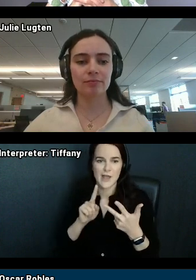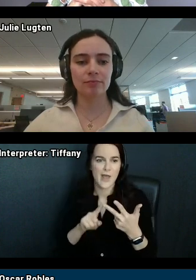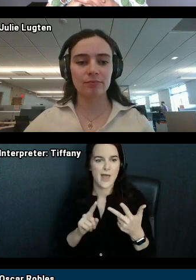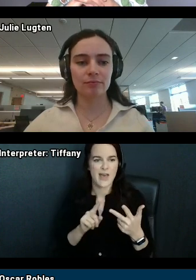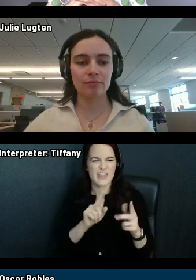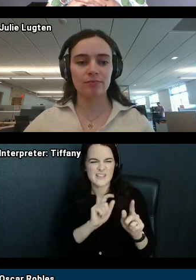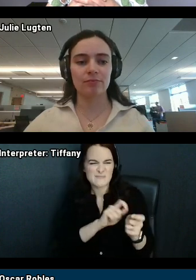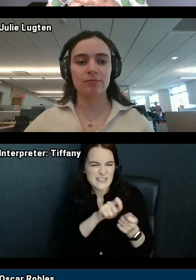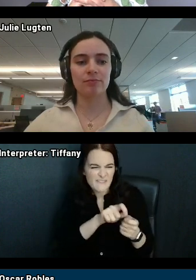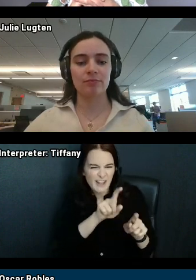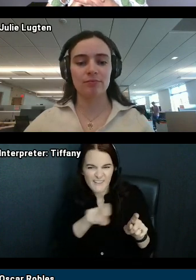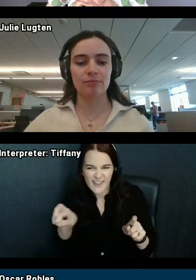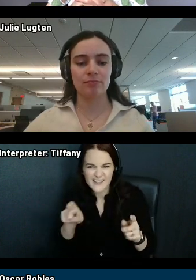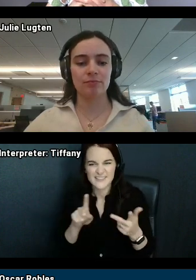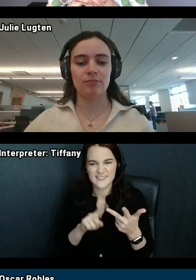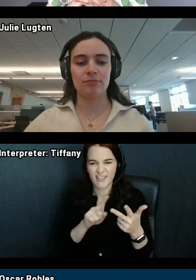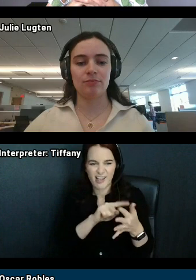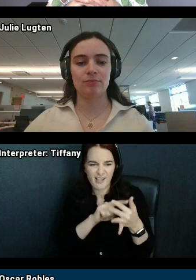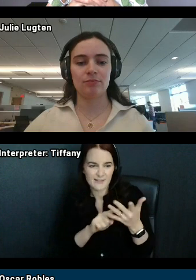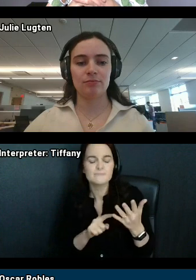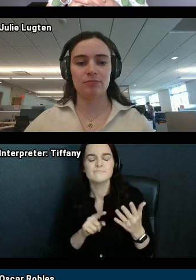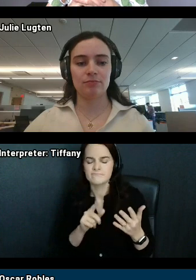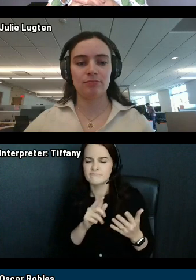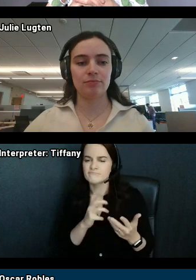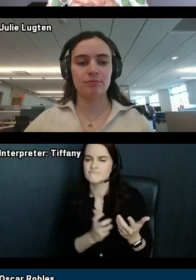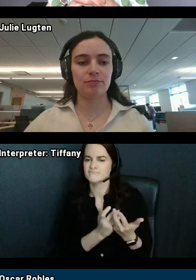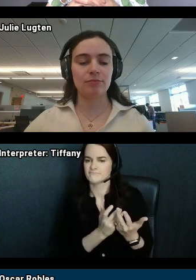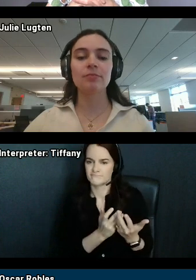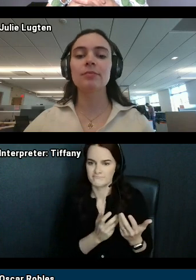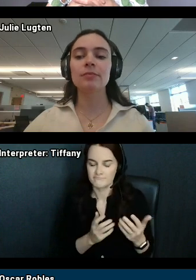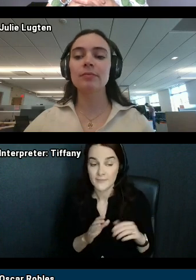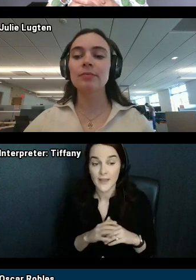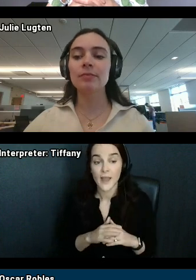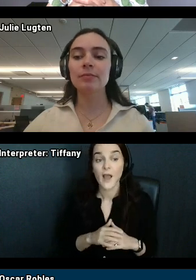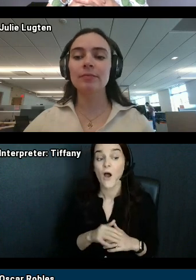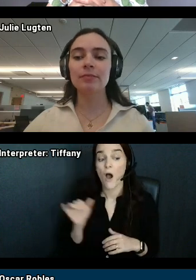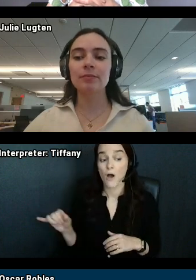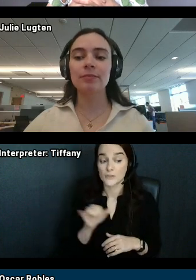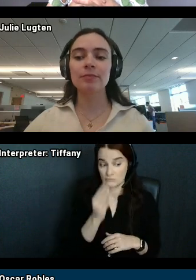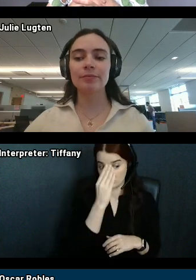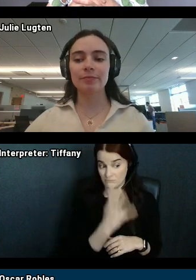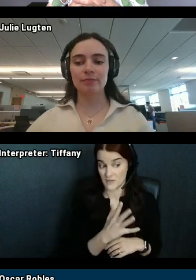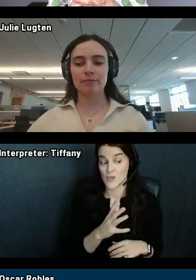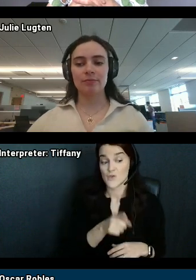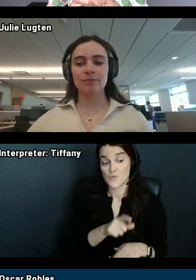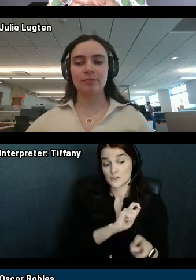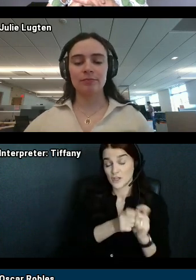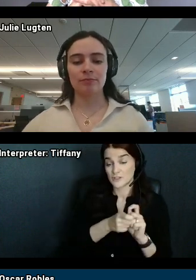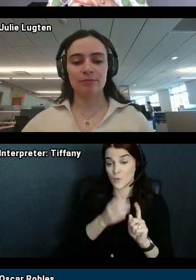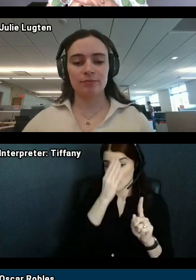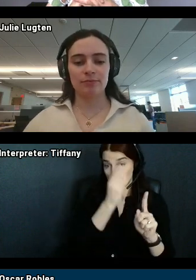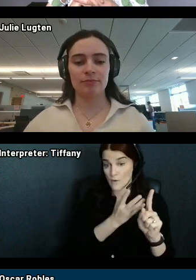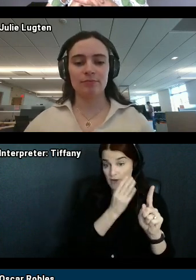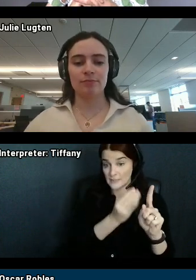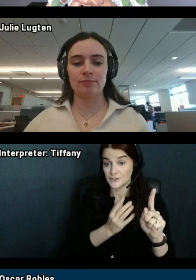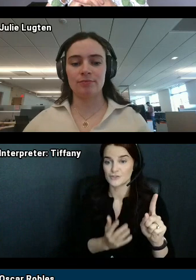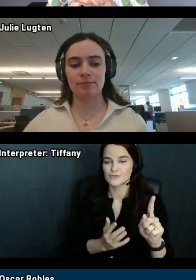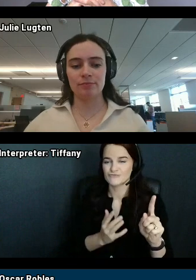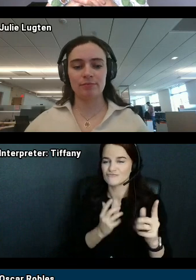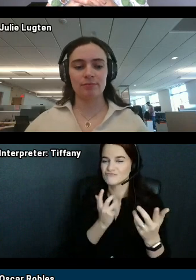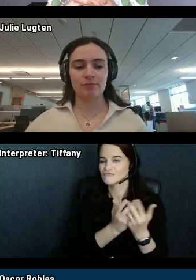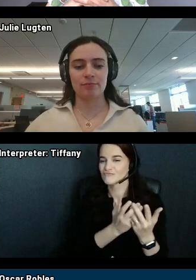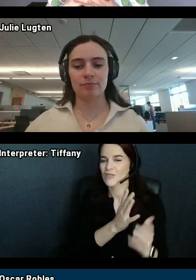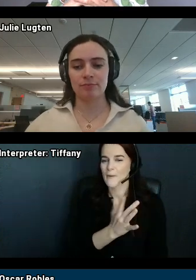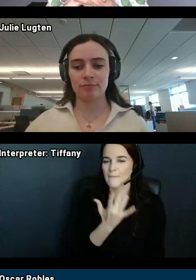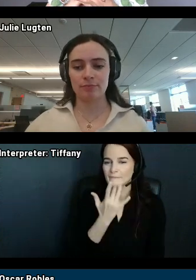You'll also want to enable users to adjust their notifications to fit their preferences. So too many notifications